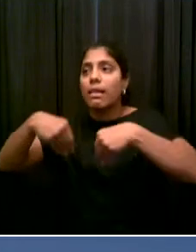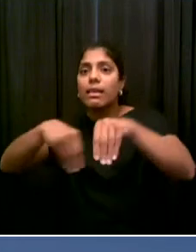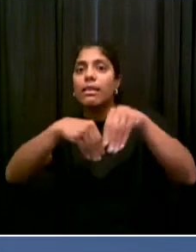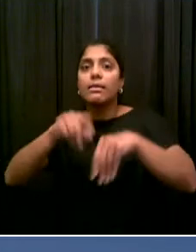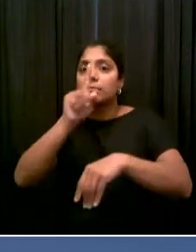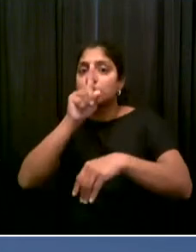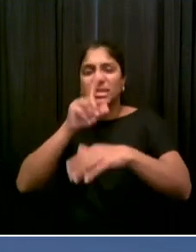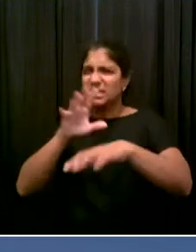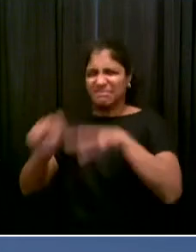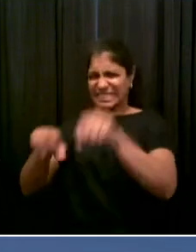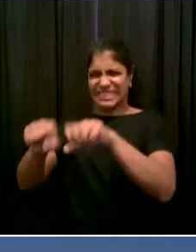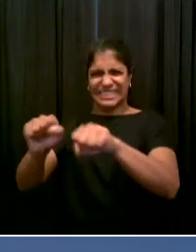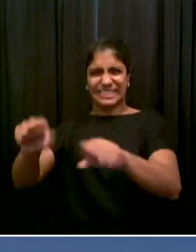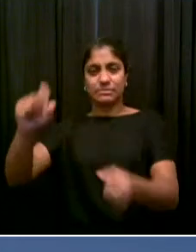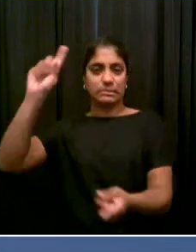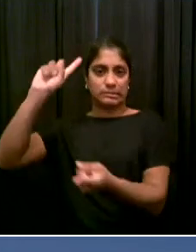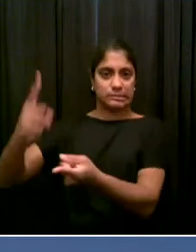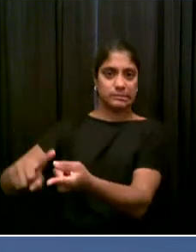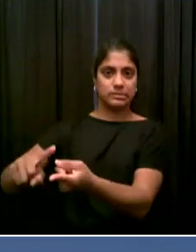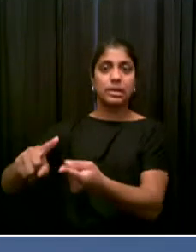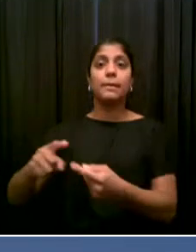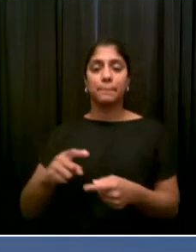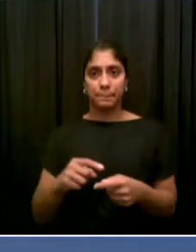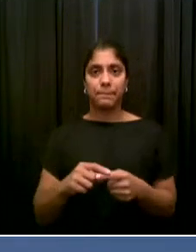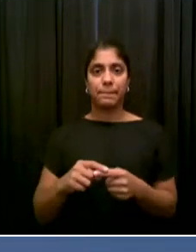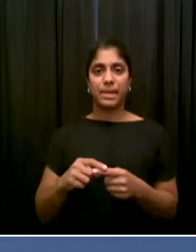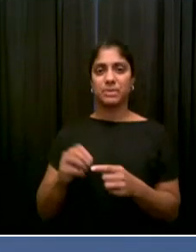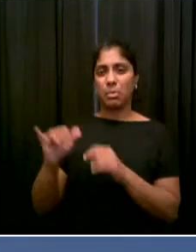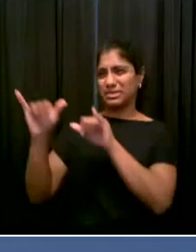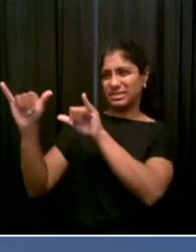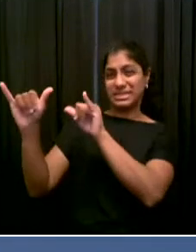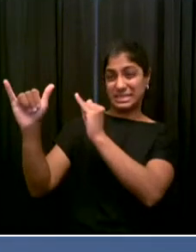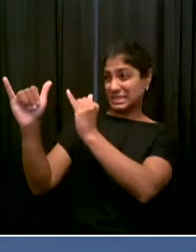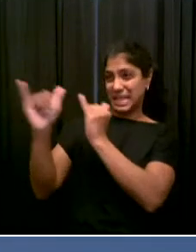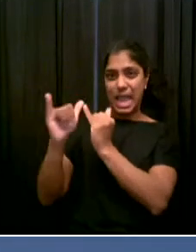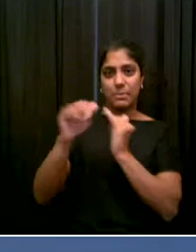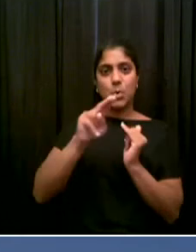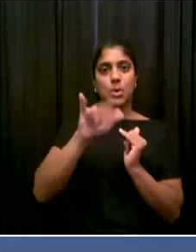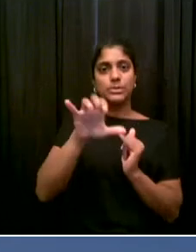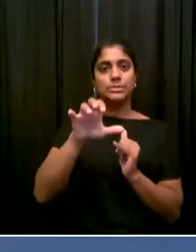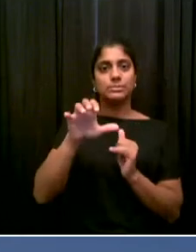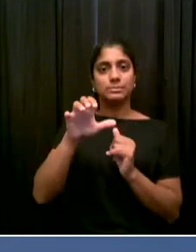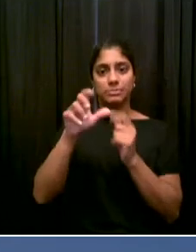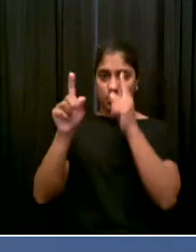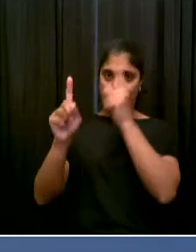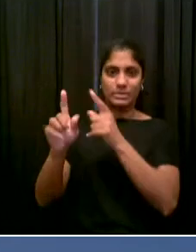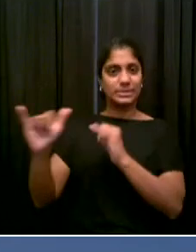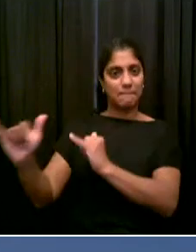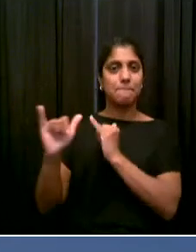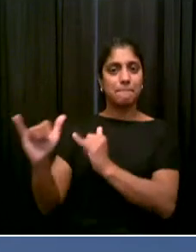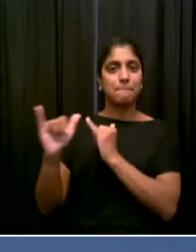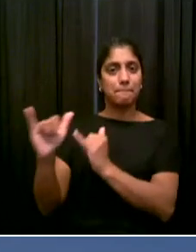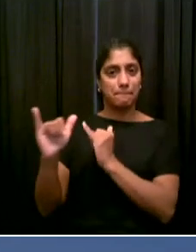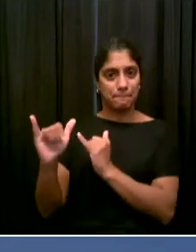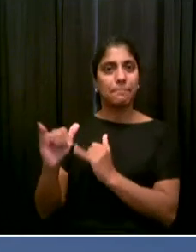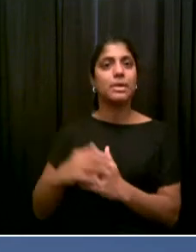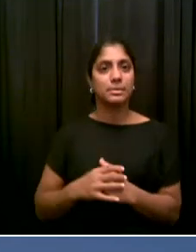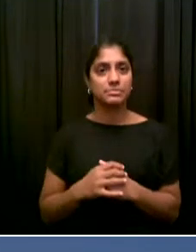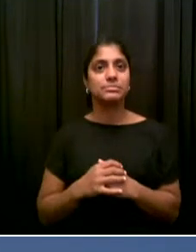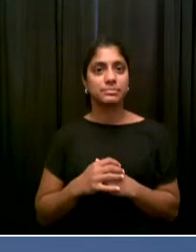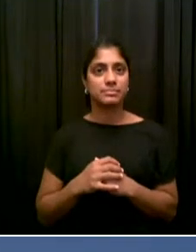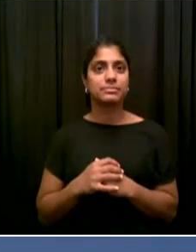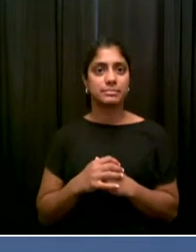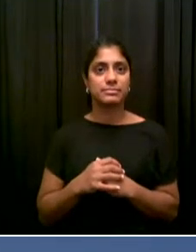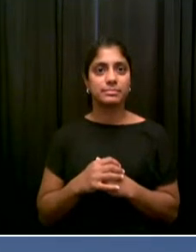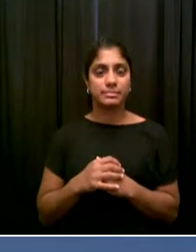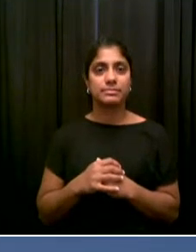years of investments in the Cure Violence movement and the crisis management system, which is bearing fruit and bringing the community more deeply into the fight